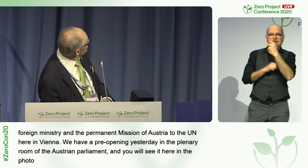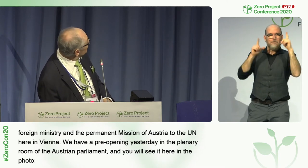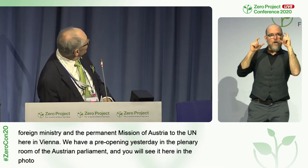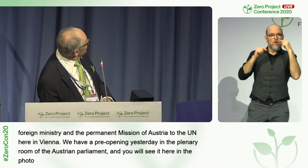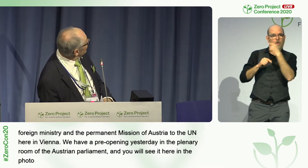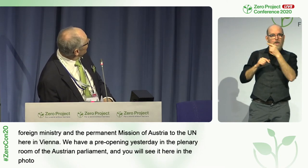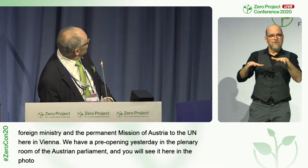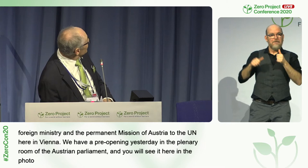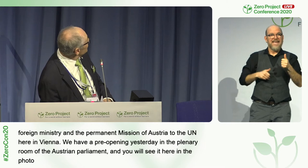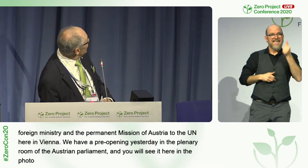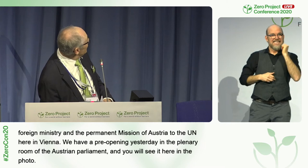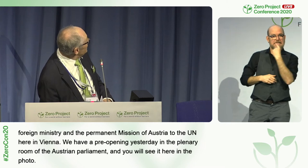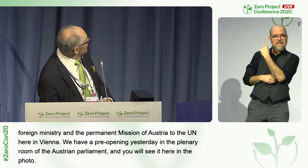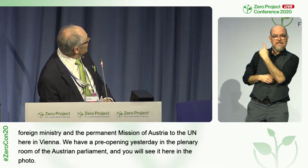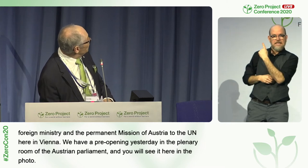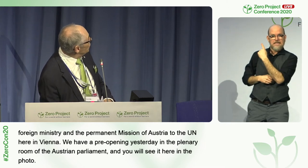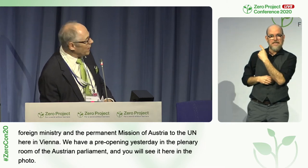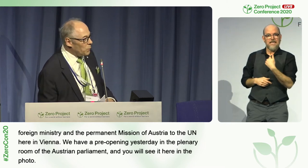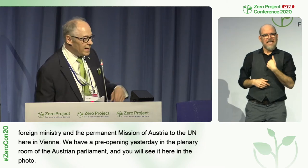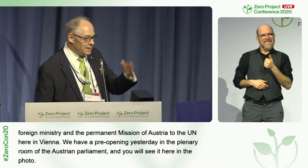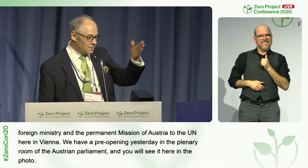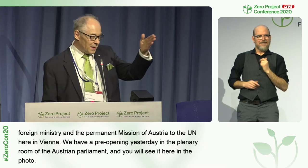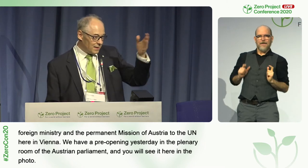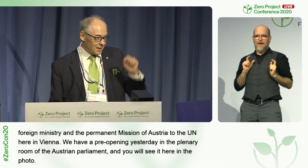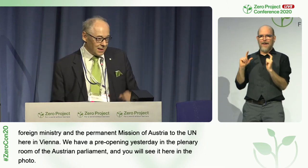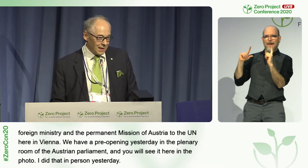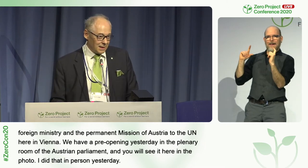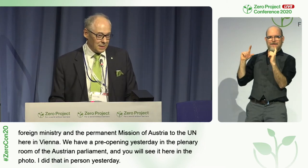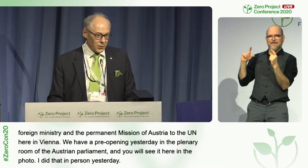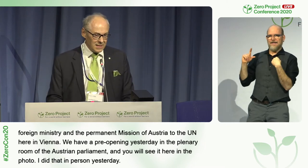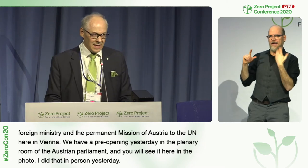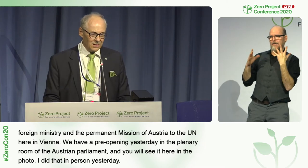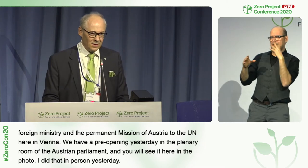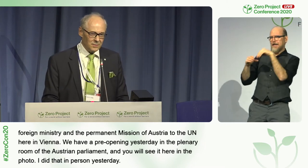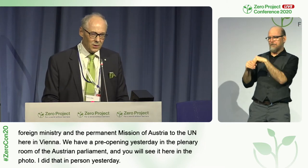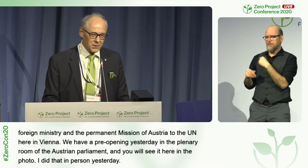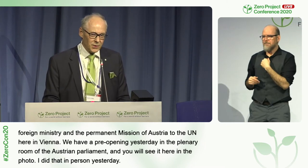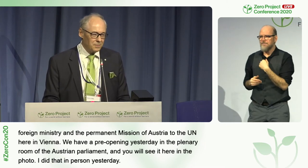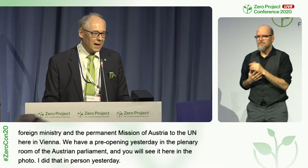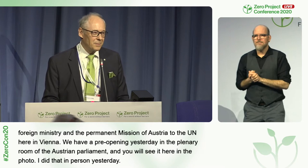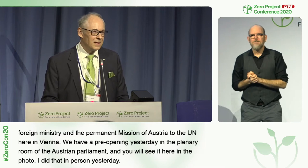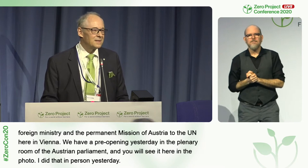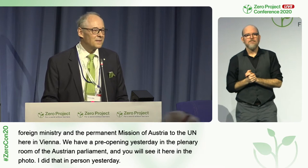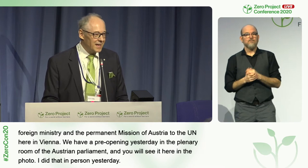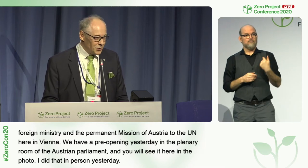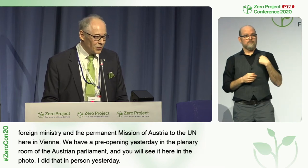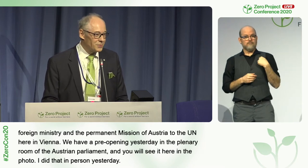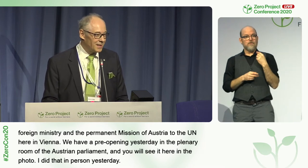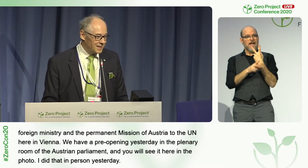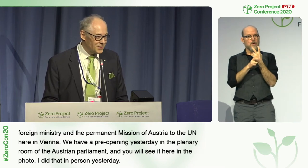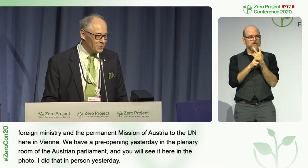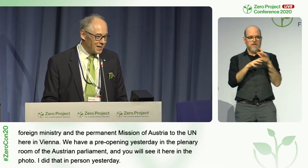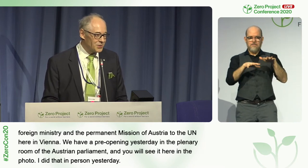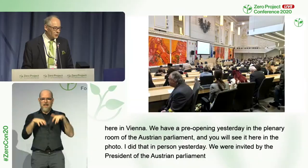person yesterday. We were invited by the President of the Austrian Parliament. Thank you,